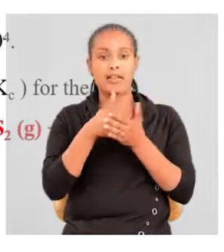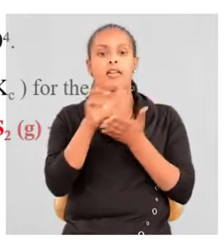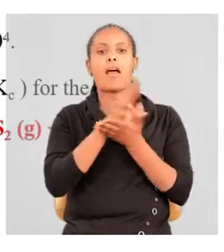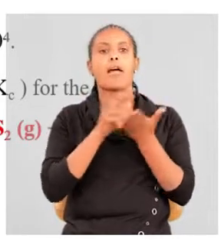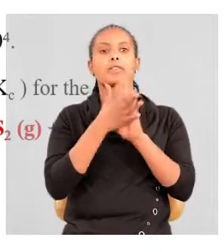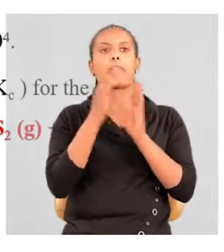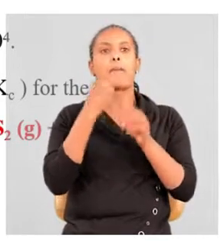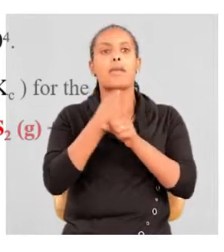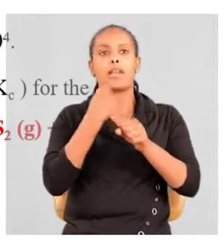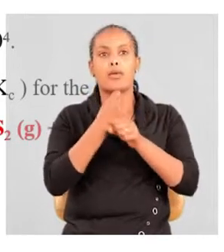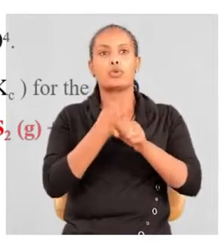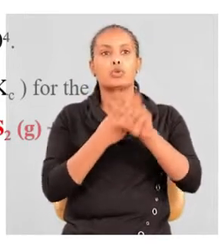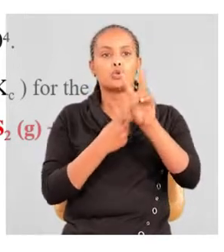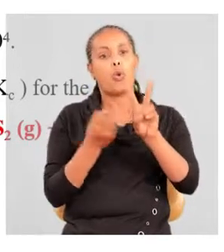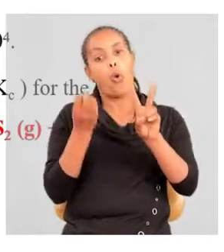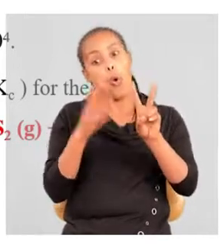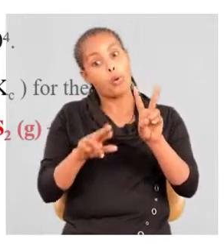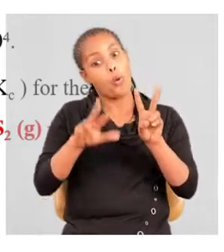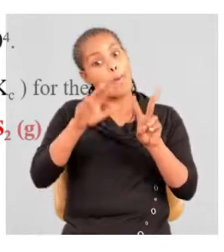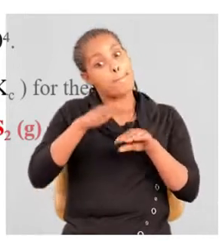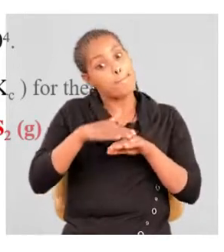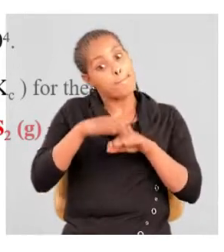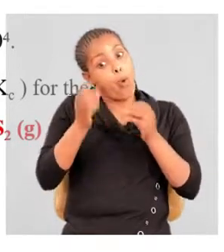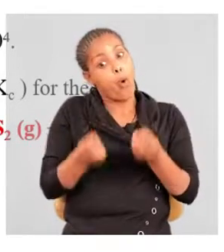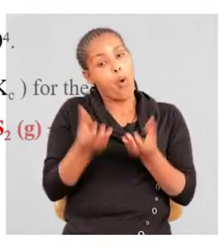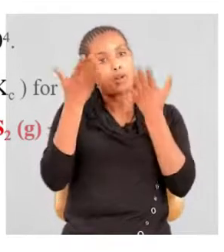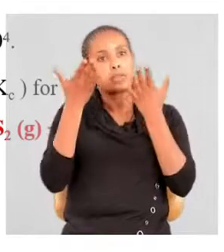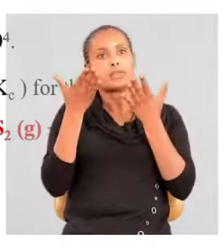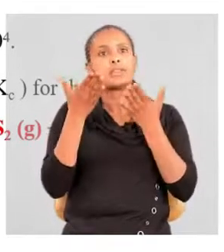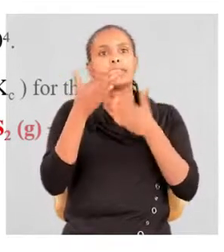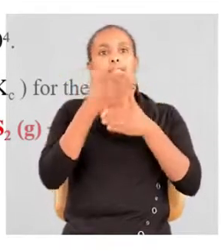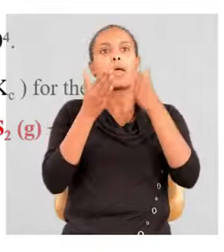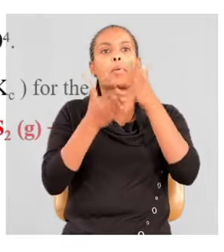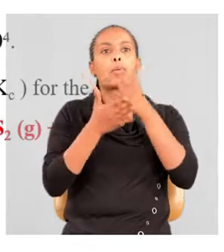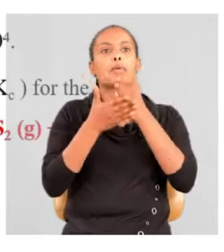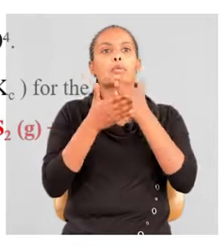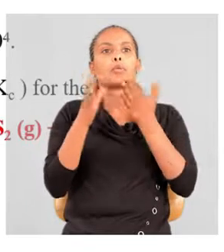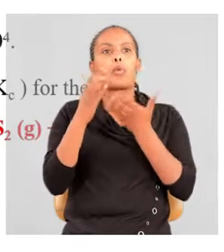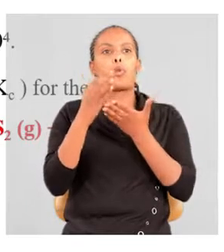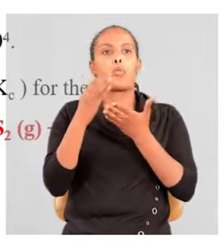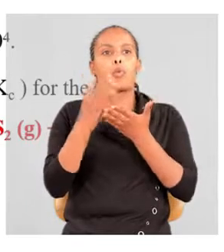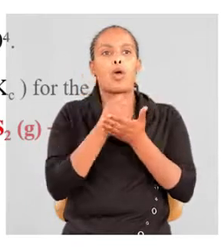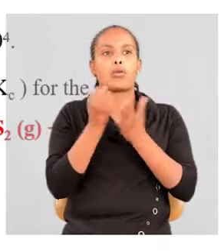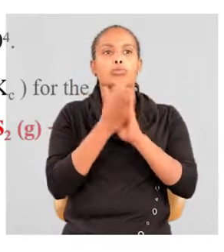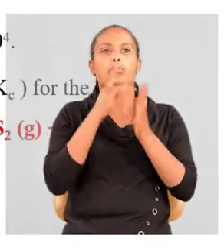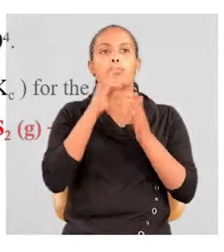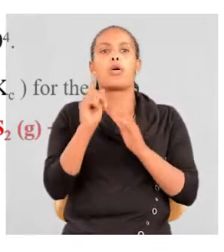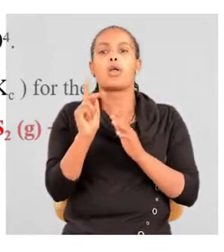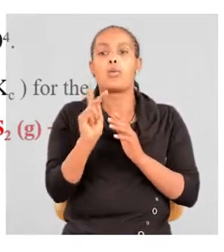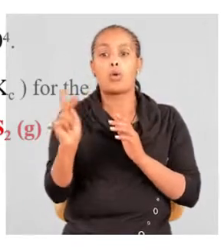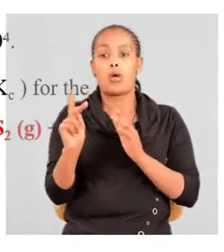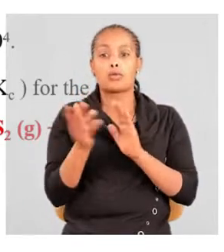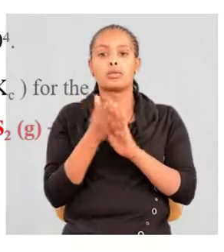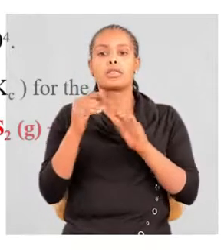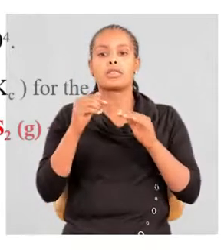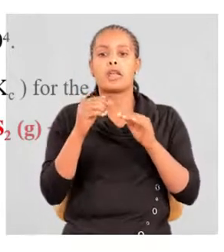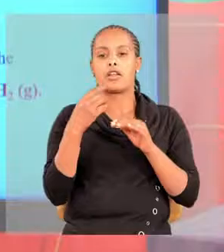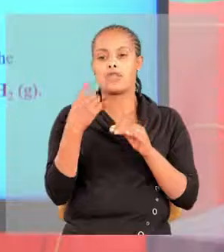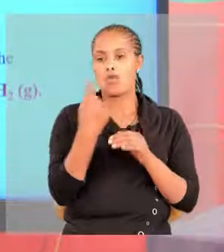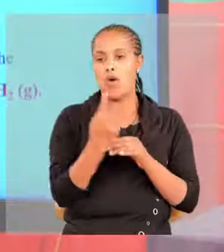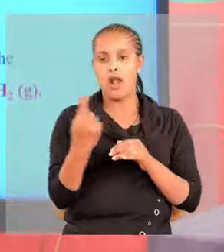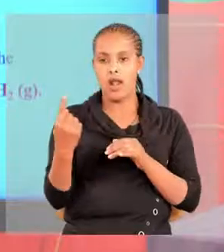reaction made up of 2 or more steps is the product of the equilibrium constant for the individual